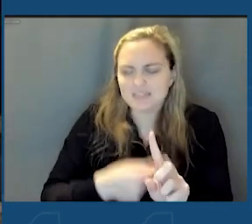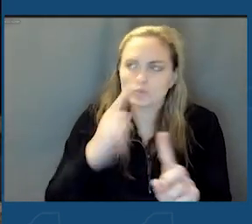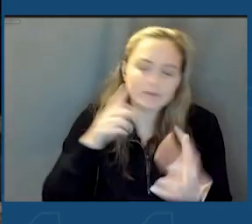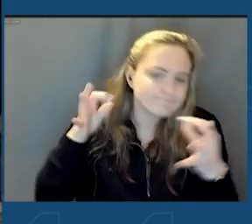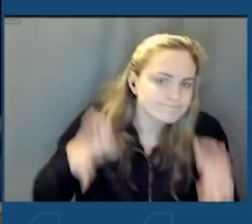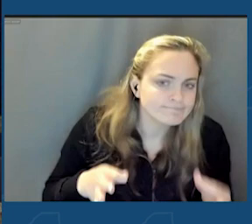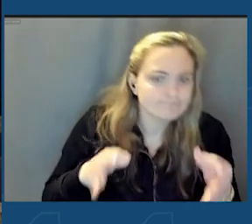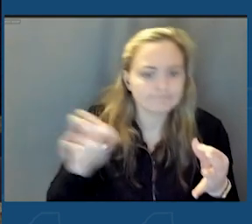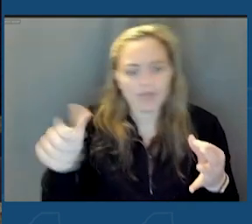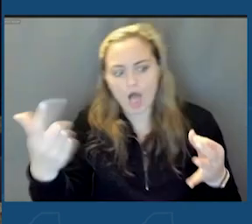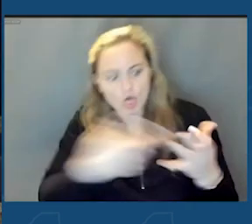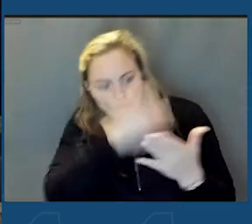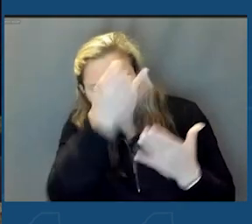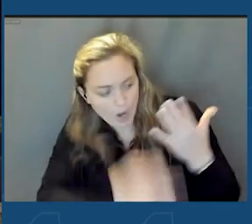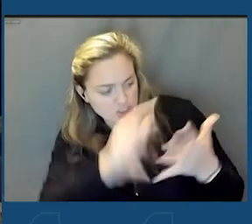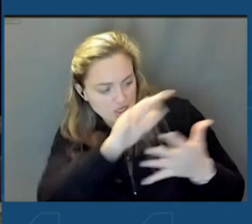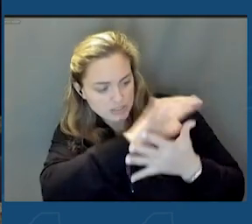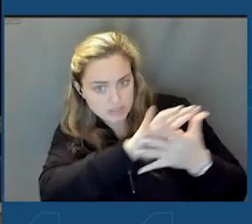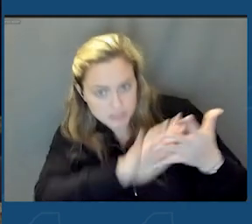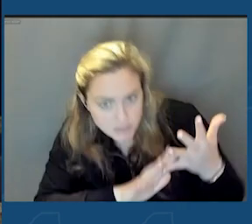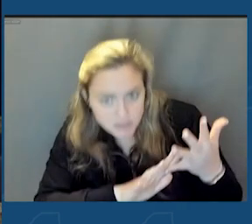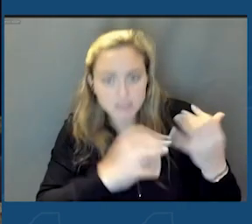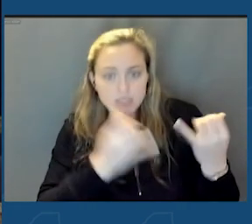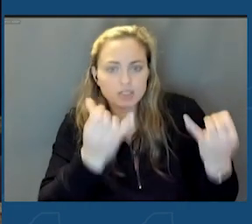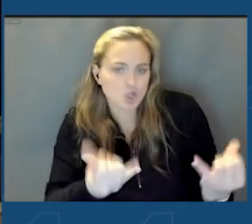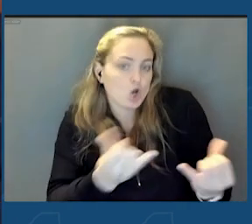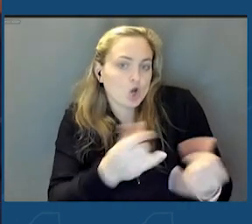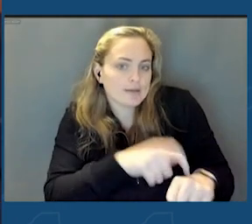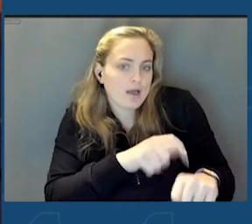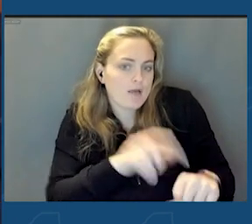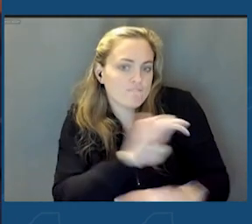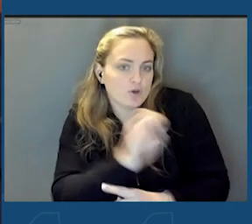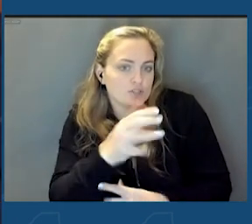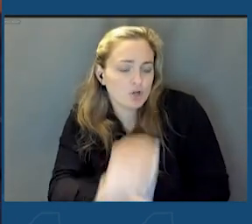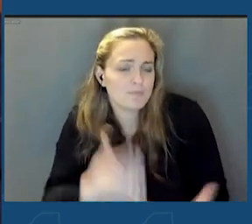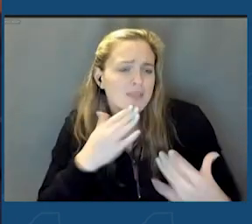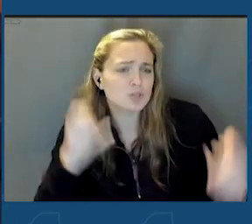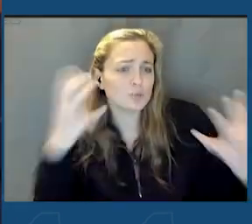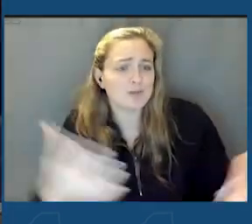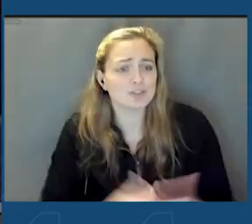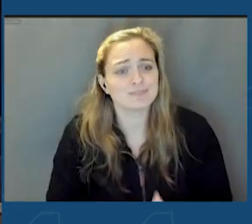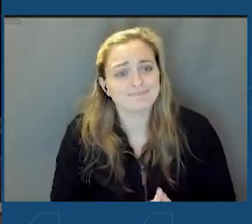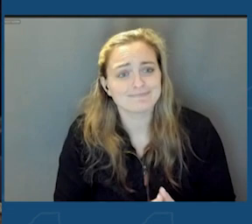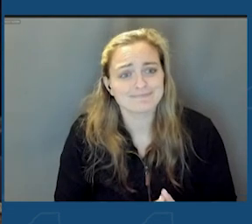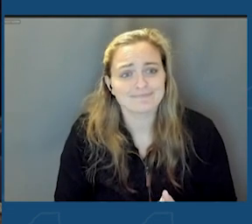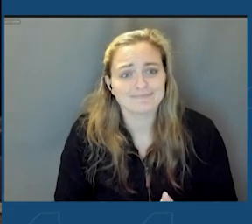are the projects in this current time for East Harlem. Thank you so much.